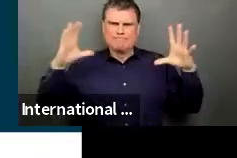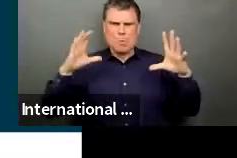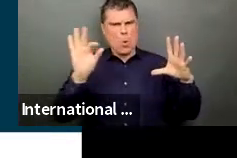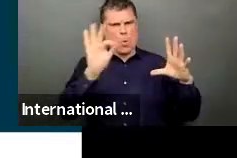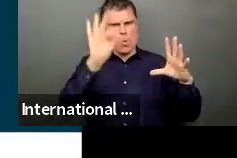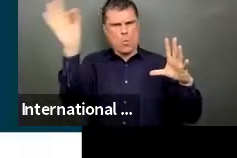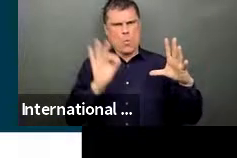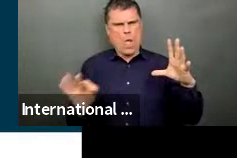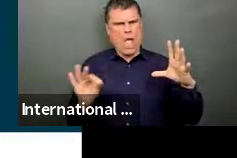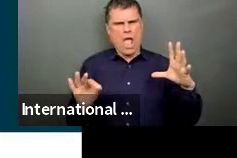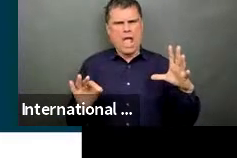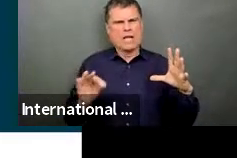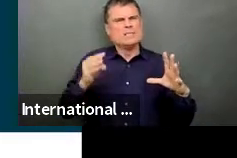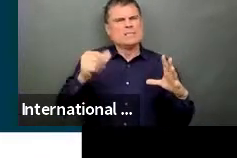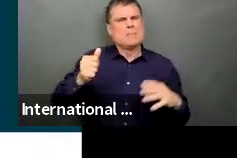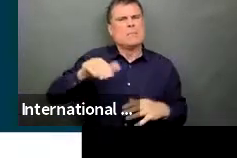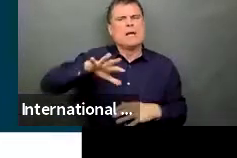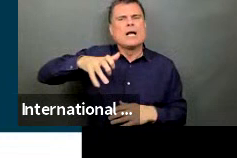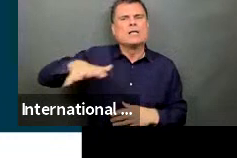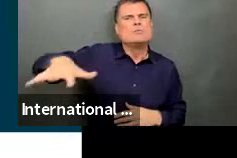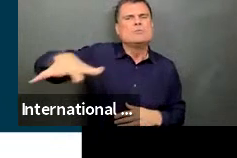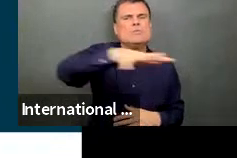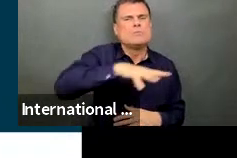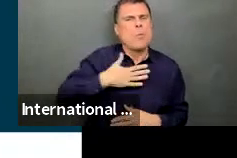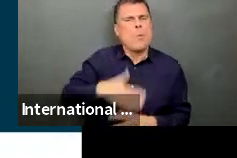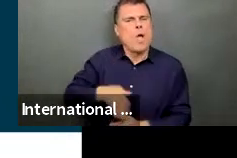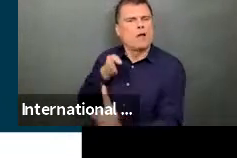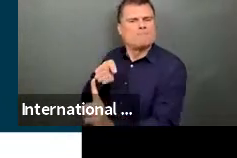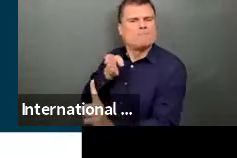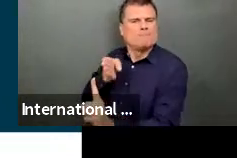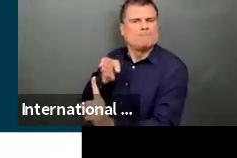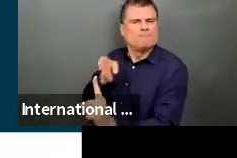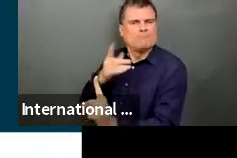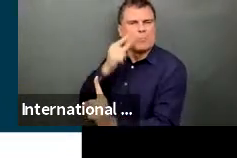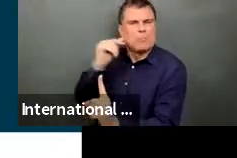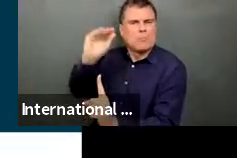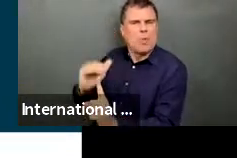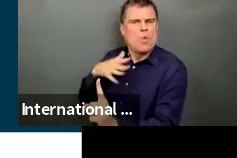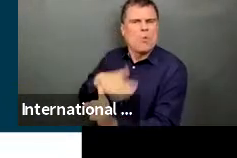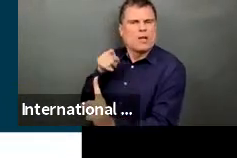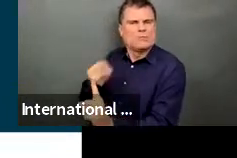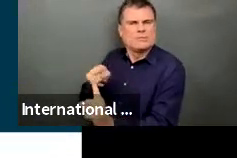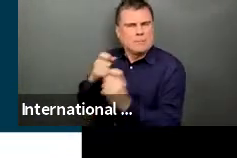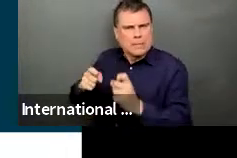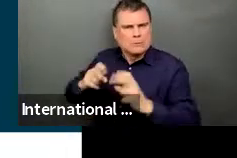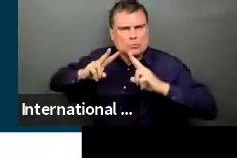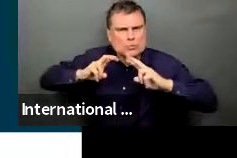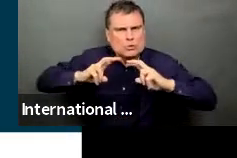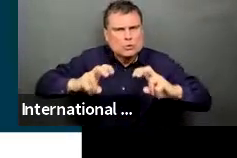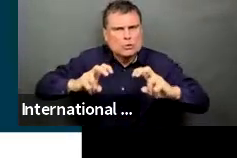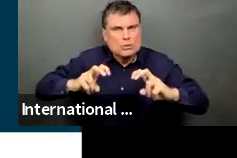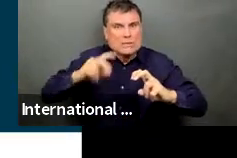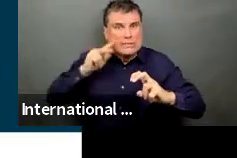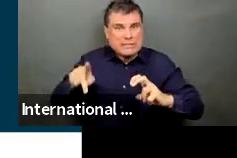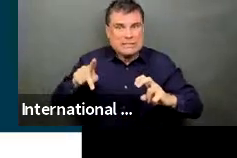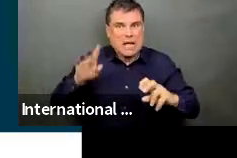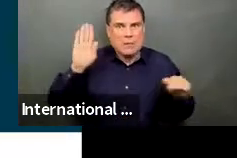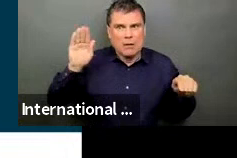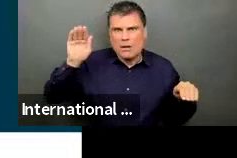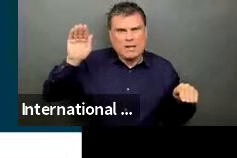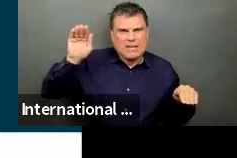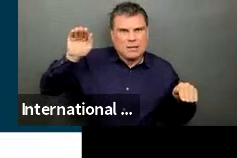and also to its current decline, which is a very positive development, that we should